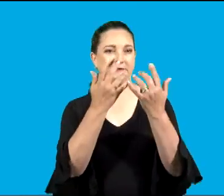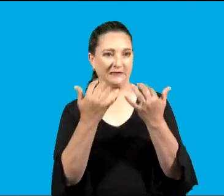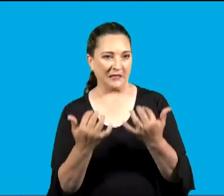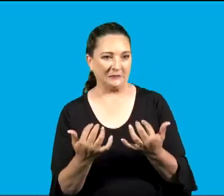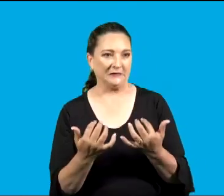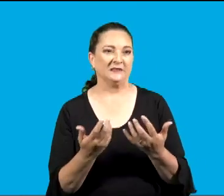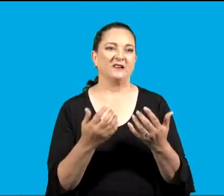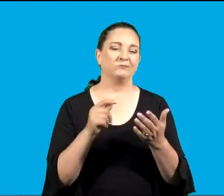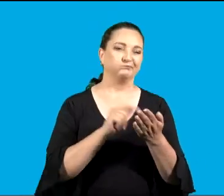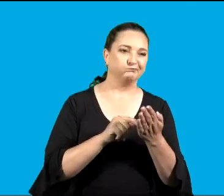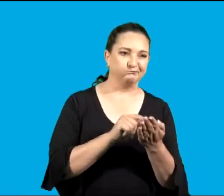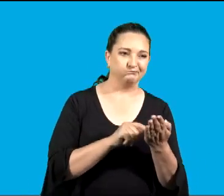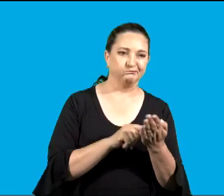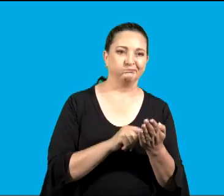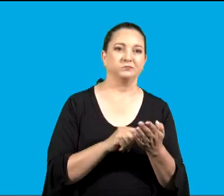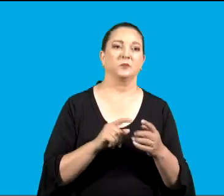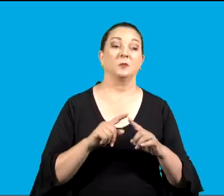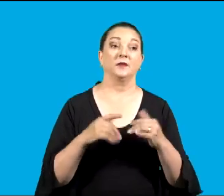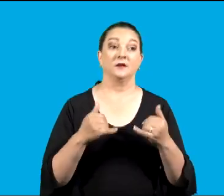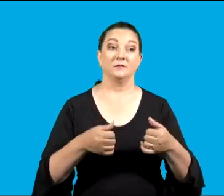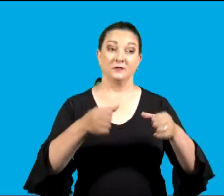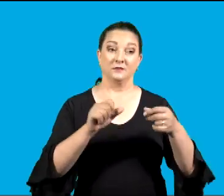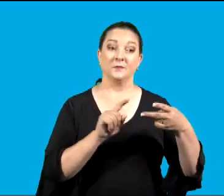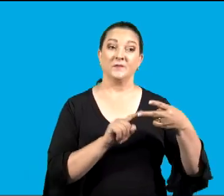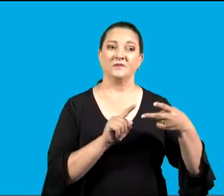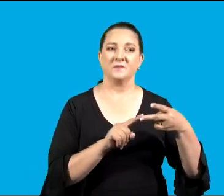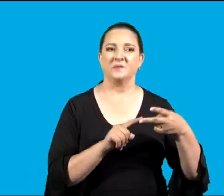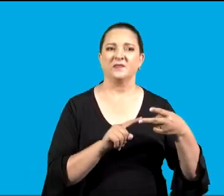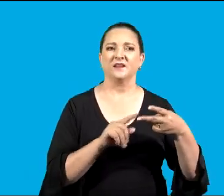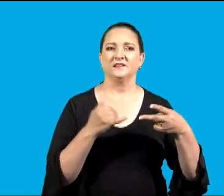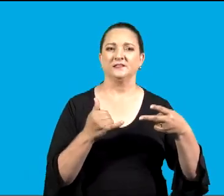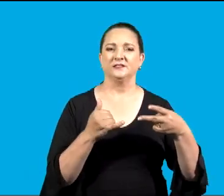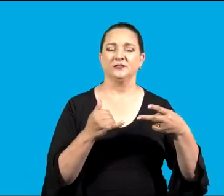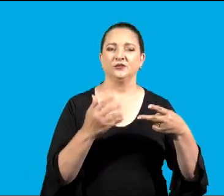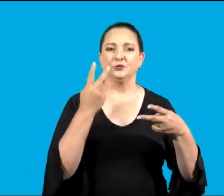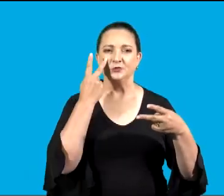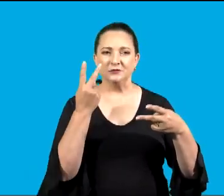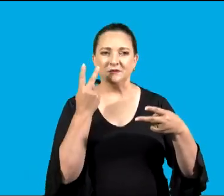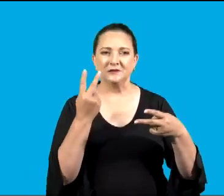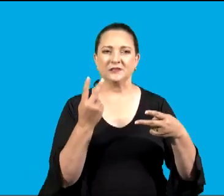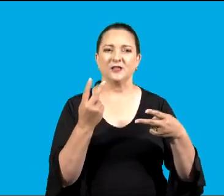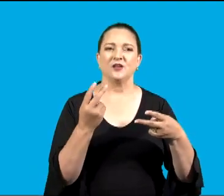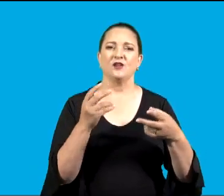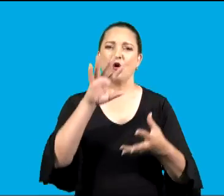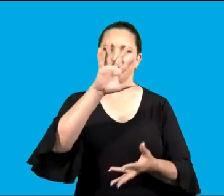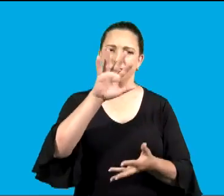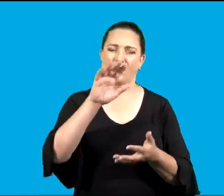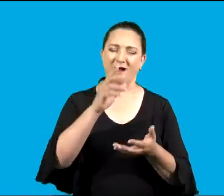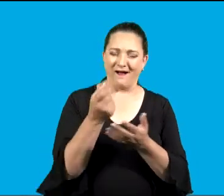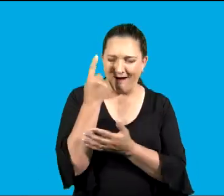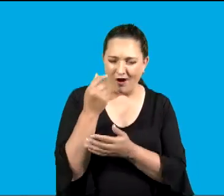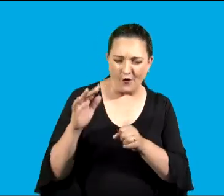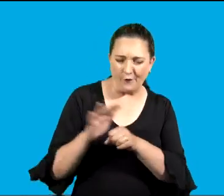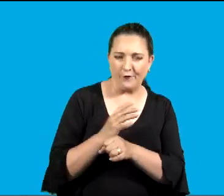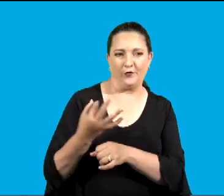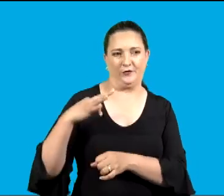preparation of the production cost statement. I'll also look at the abridged statement of comprehensive income as well as